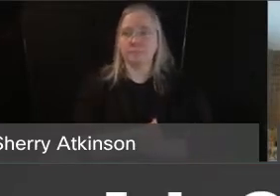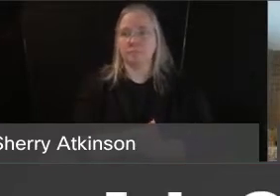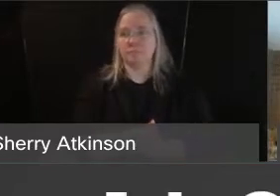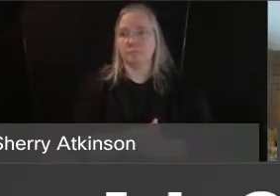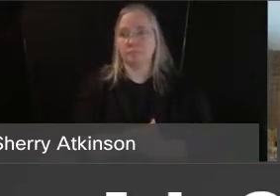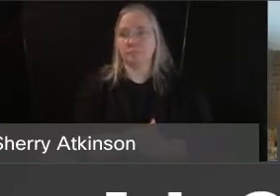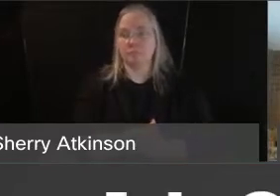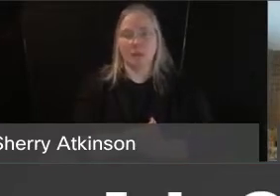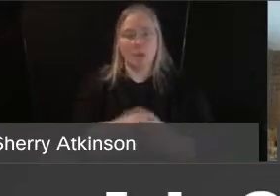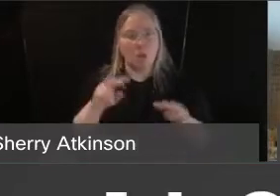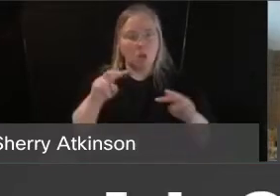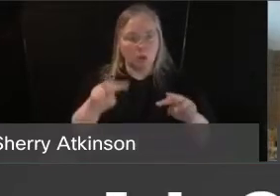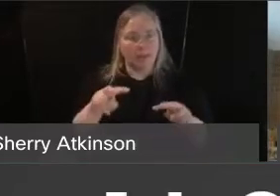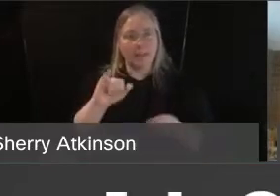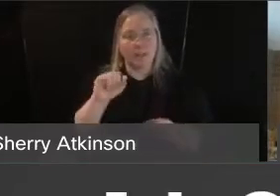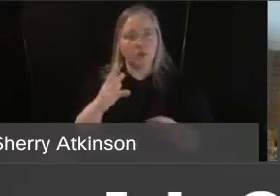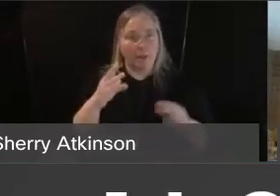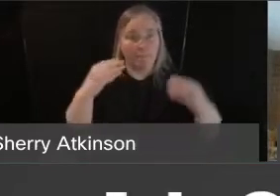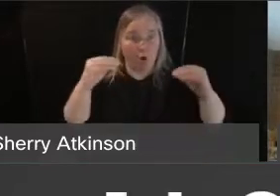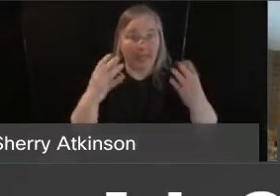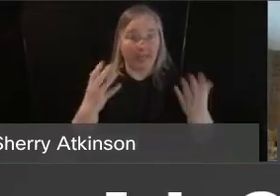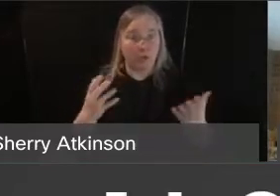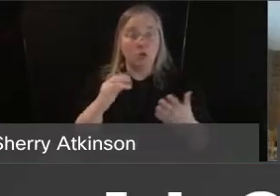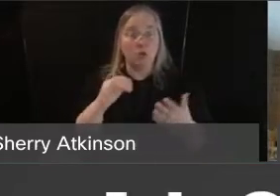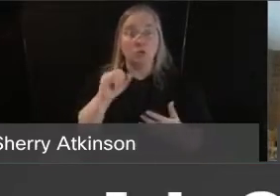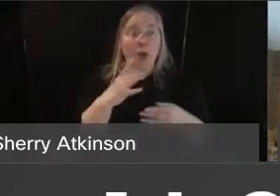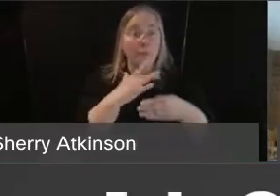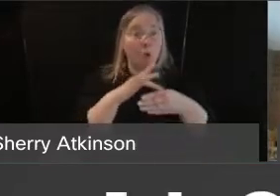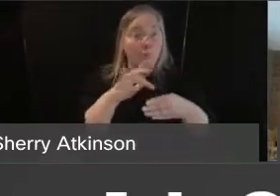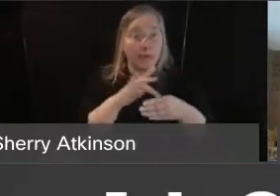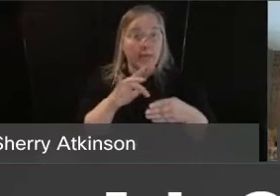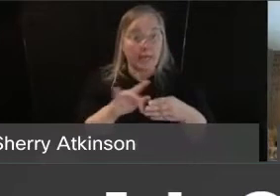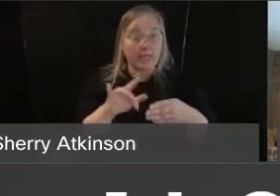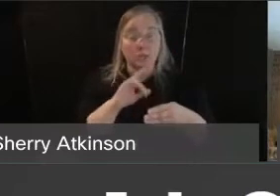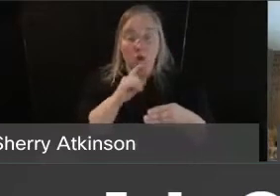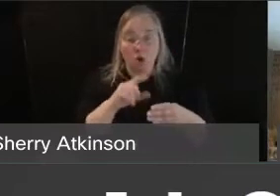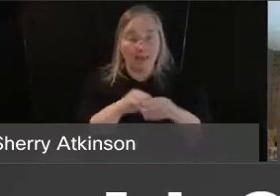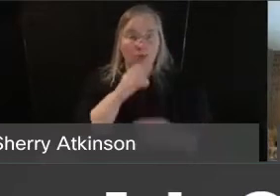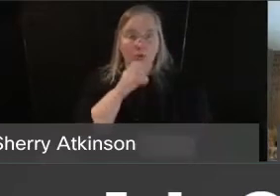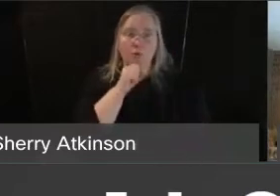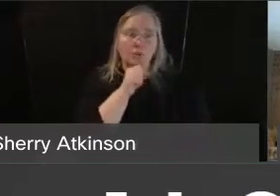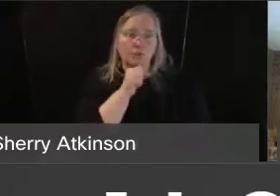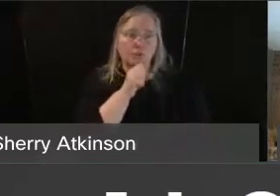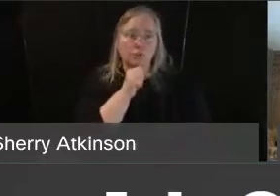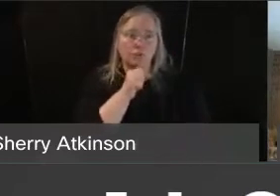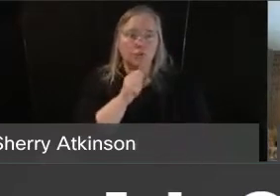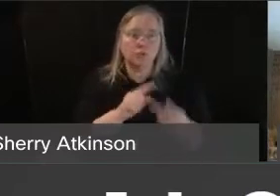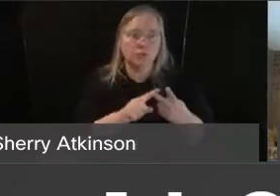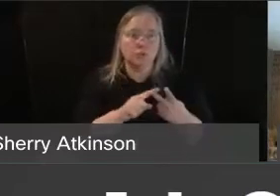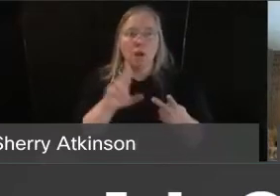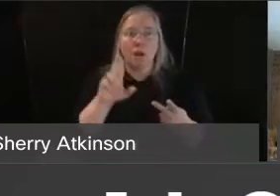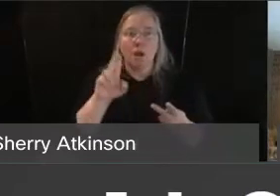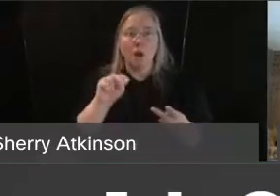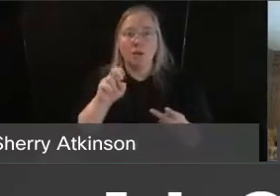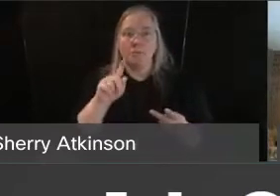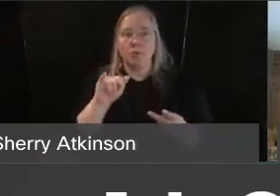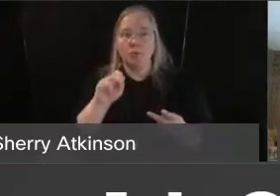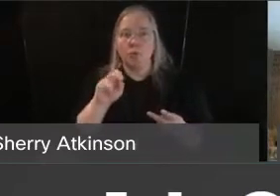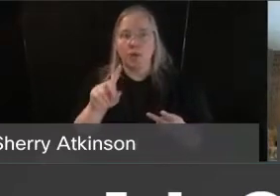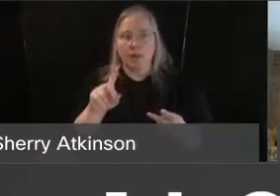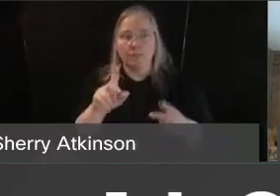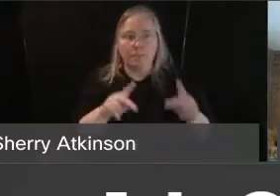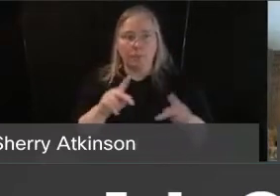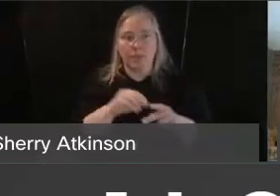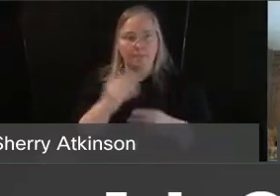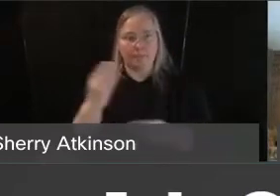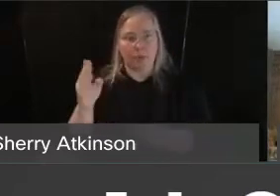Just looking at the job market here, so job openings are in the orange, and unemployed persons are in the blue, and you can